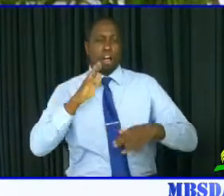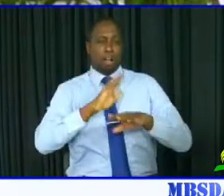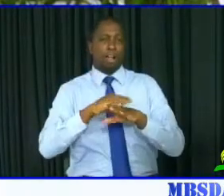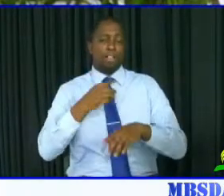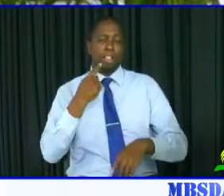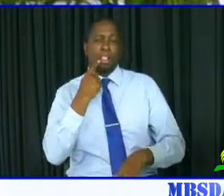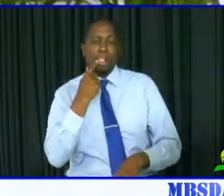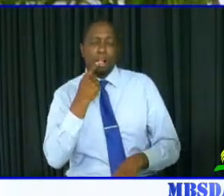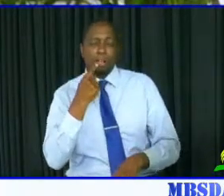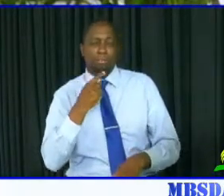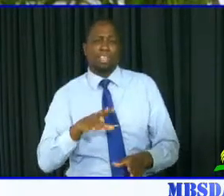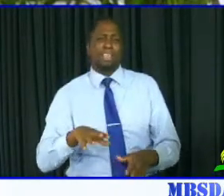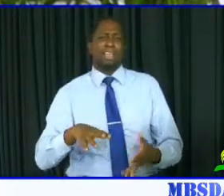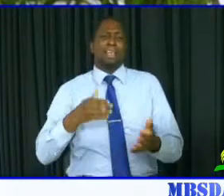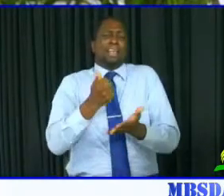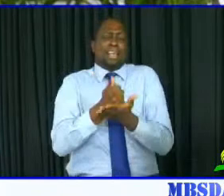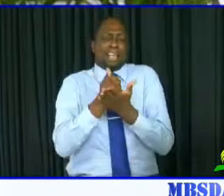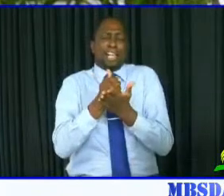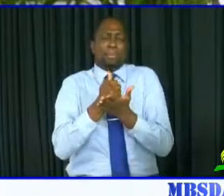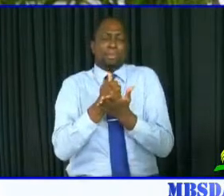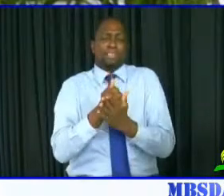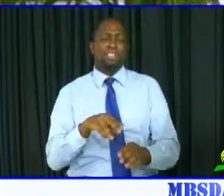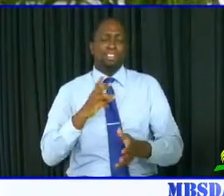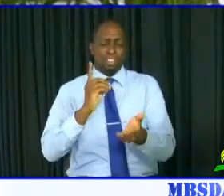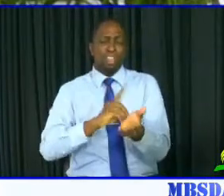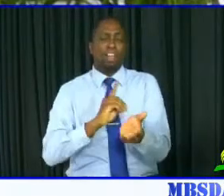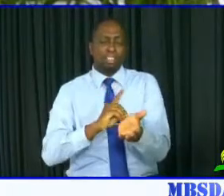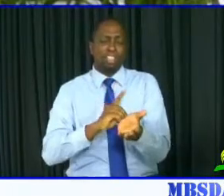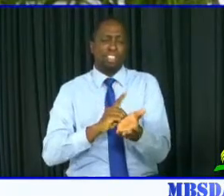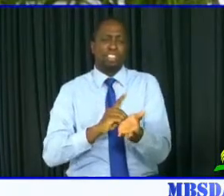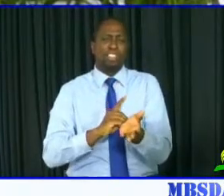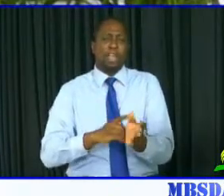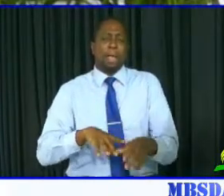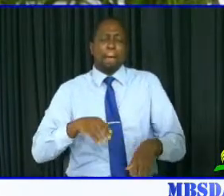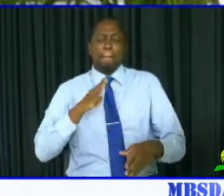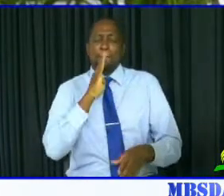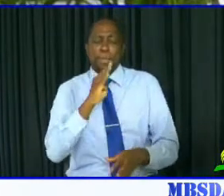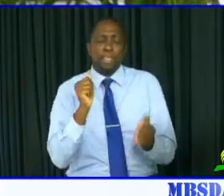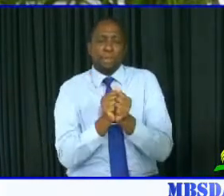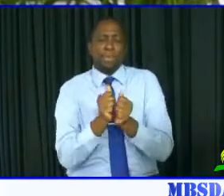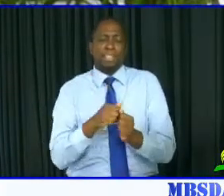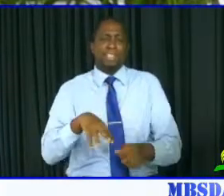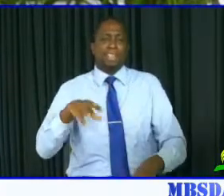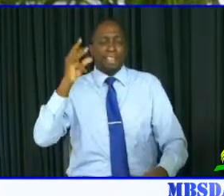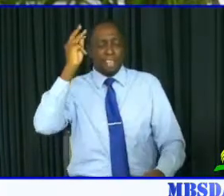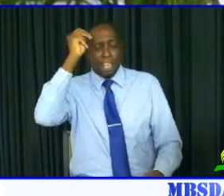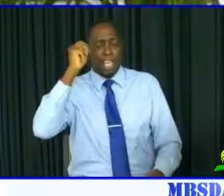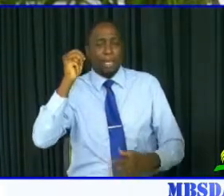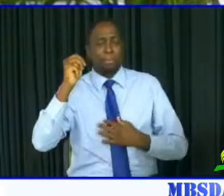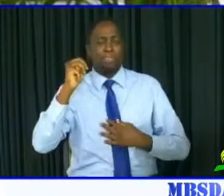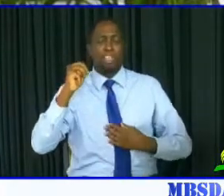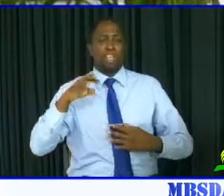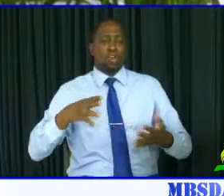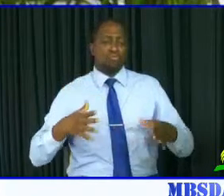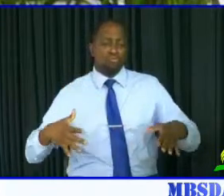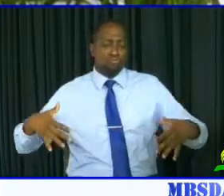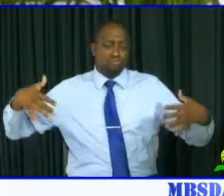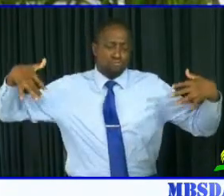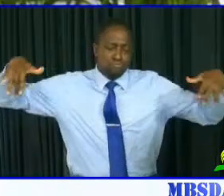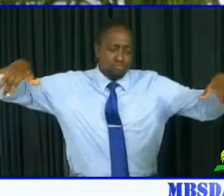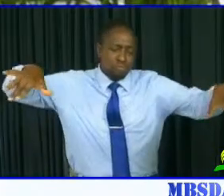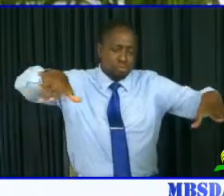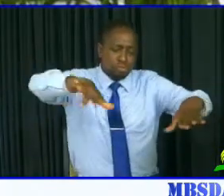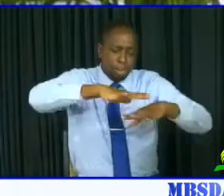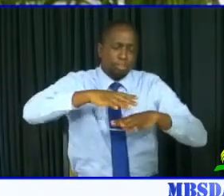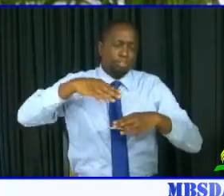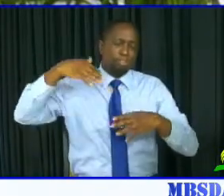doctors, that you may stay the hand of the surgeons, that you may be with him. Cover him, Almighty Father, with your grace, with your